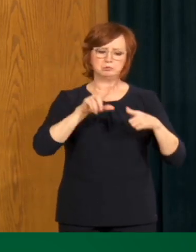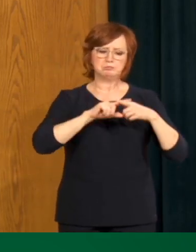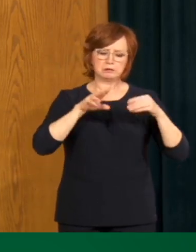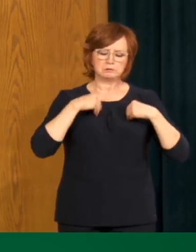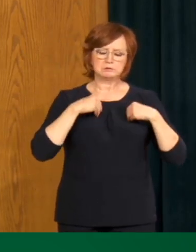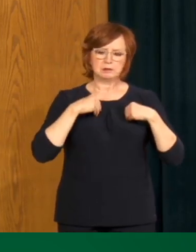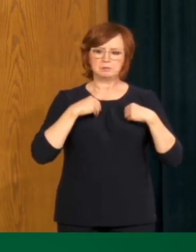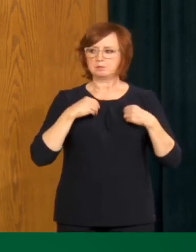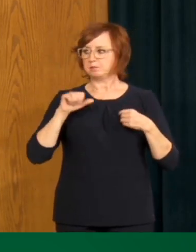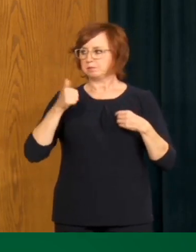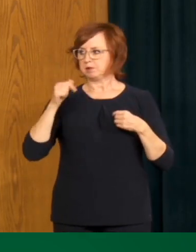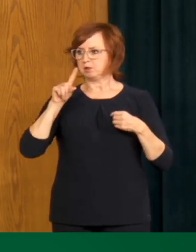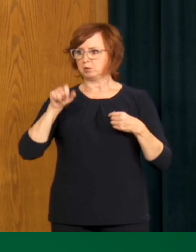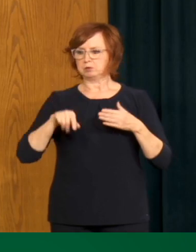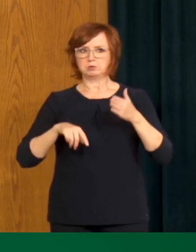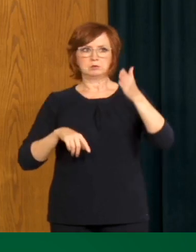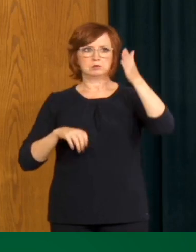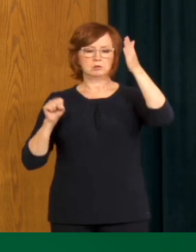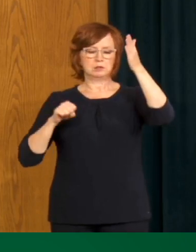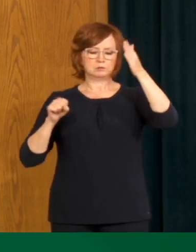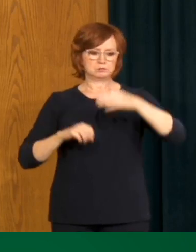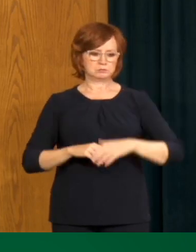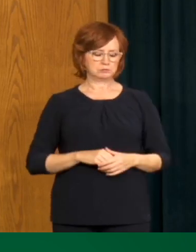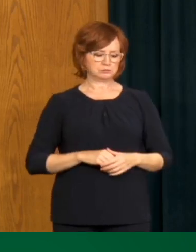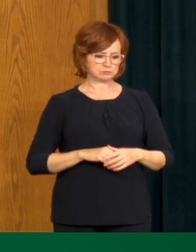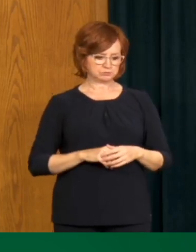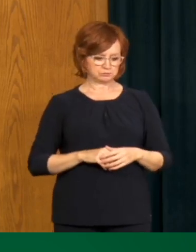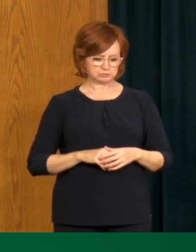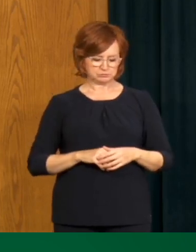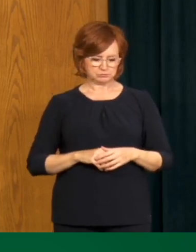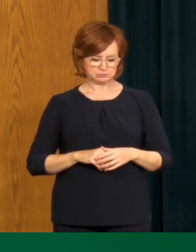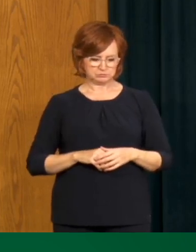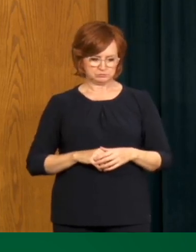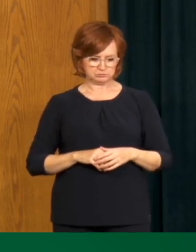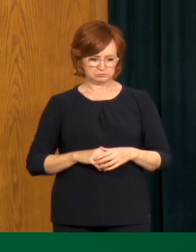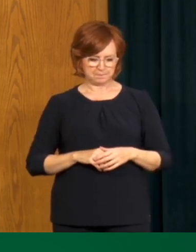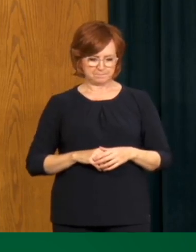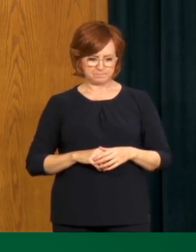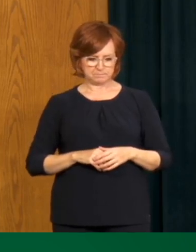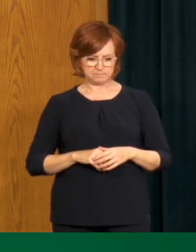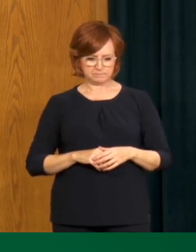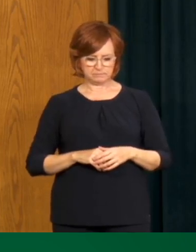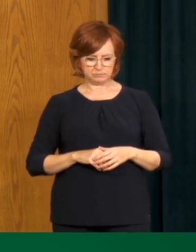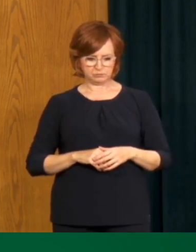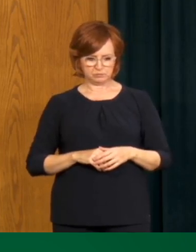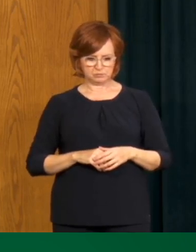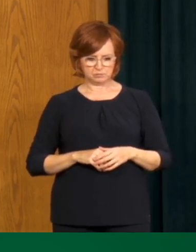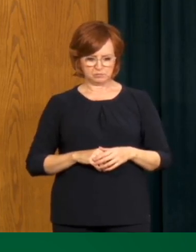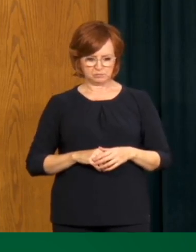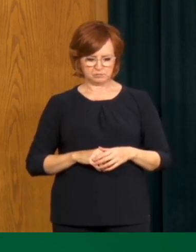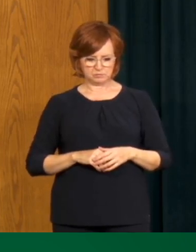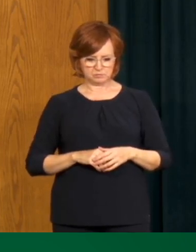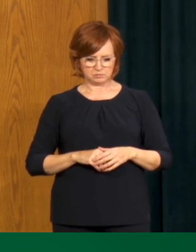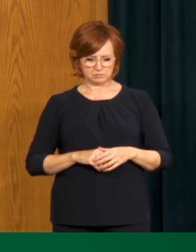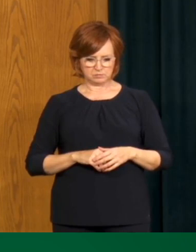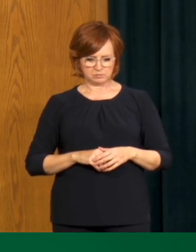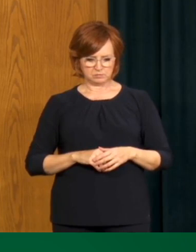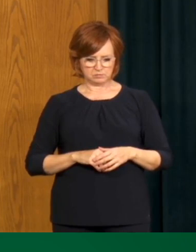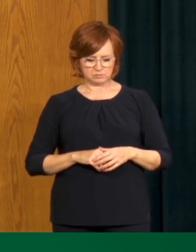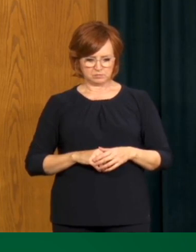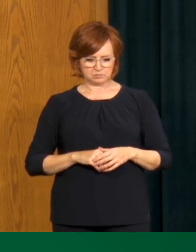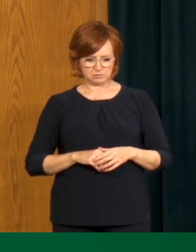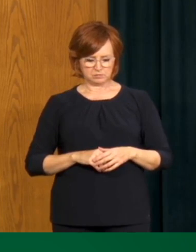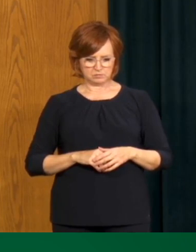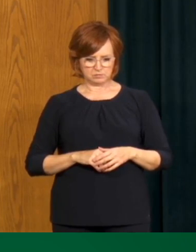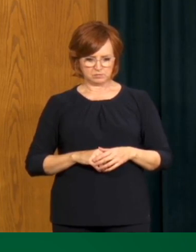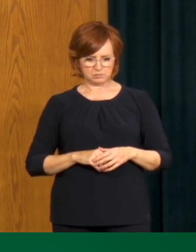another question. Do you know when we'll start getting more info on the location and just more